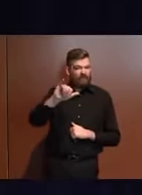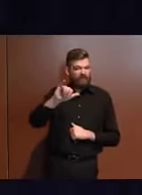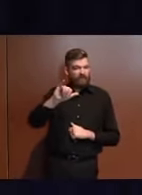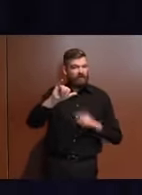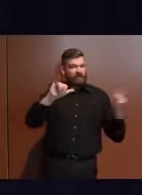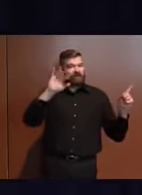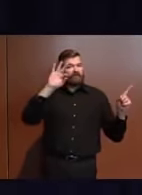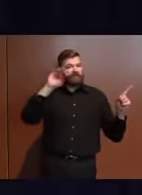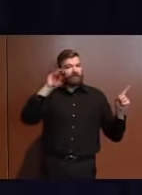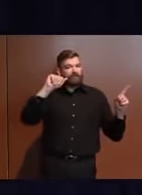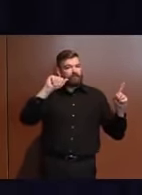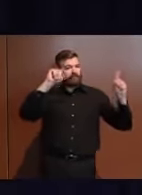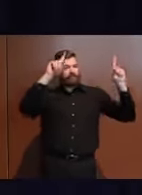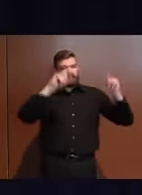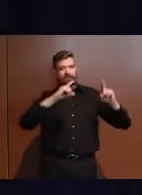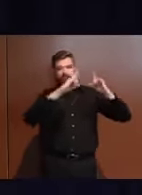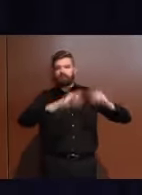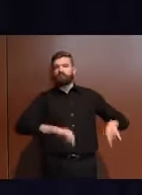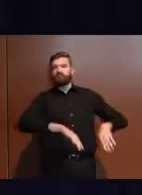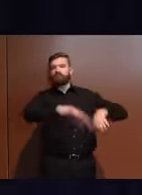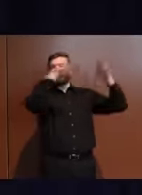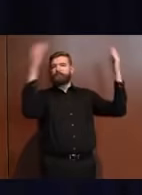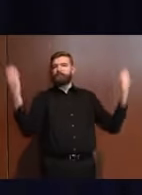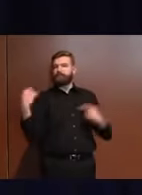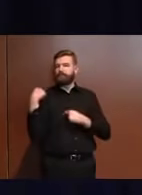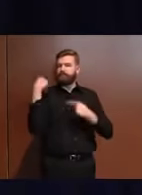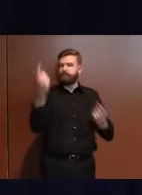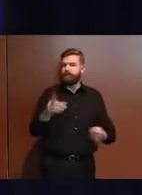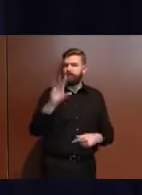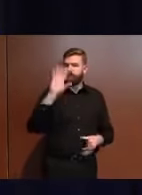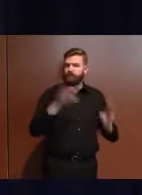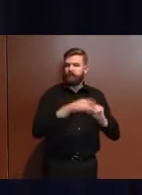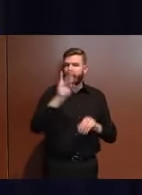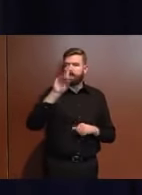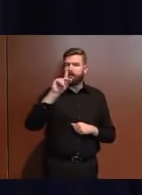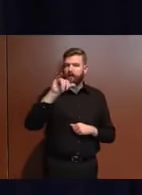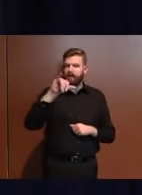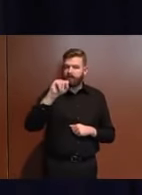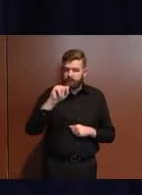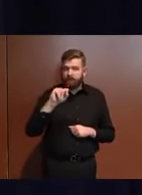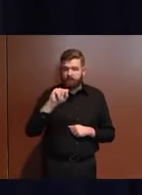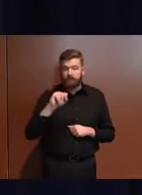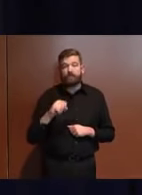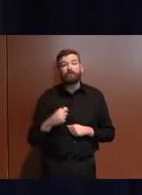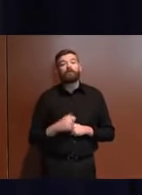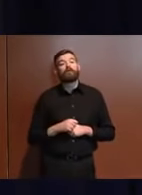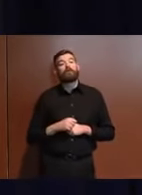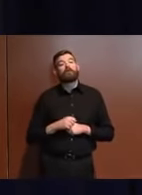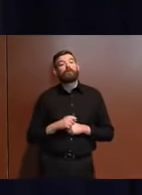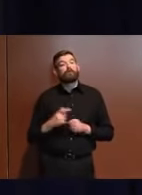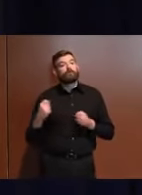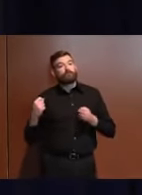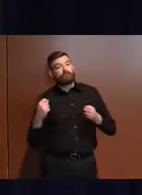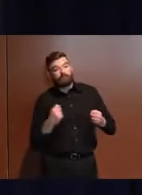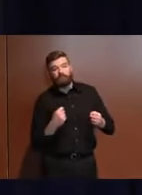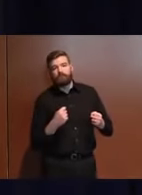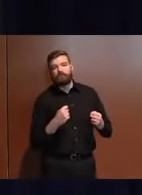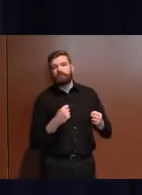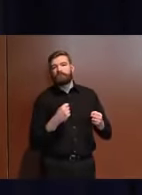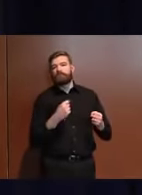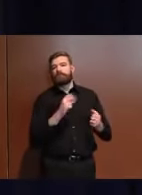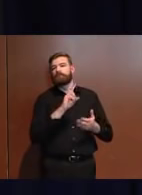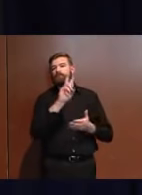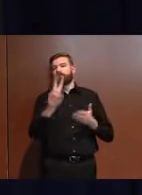and some of those folks are driving 2+ hours, so that's 8 days in a row of some of 18-hour days. So I think to the governor's point